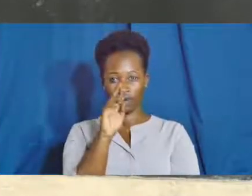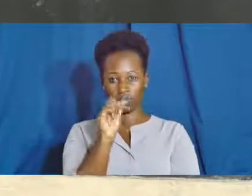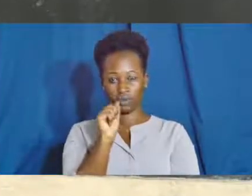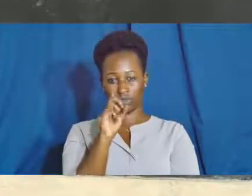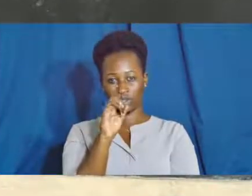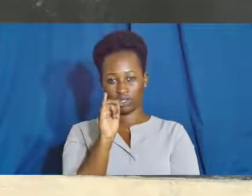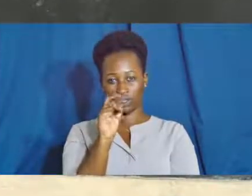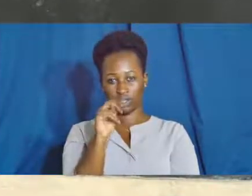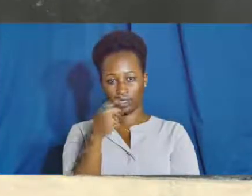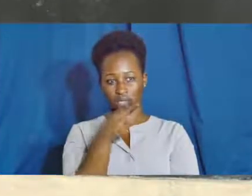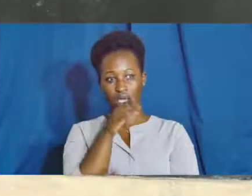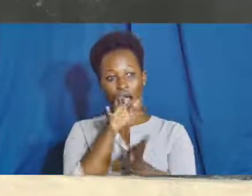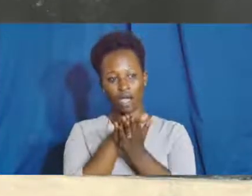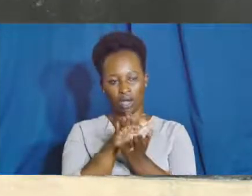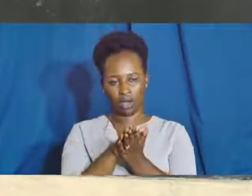look at the format.